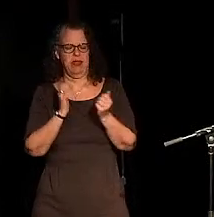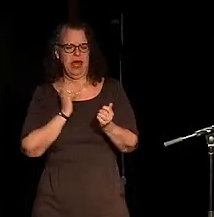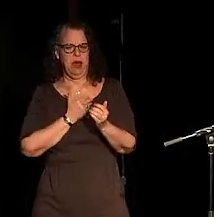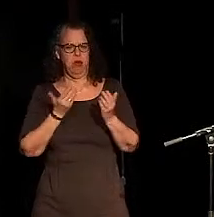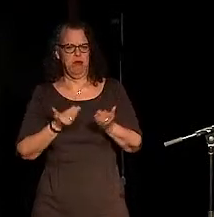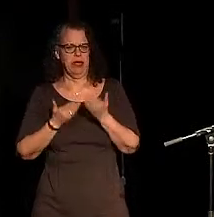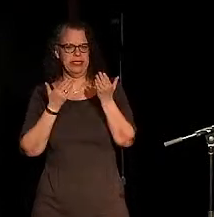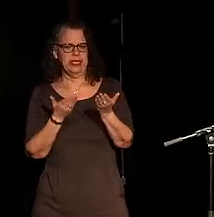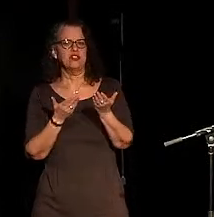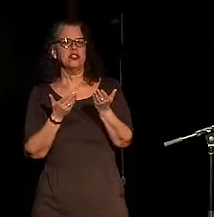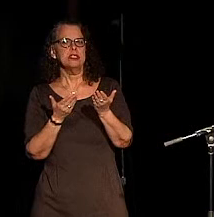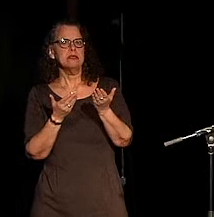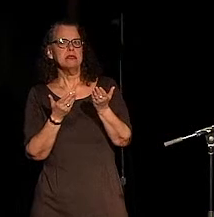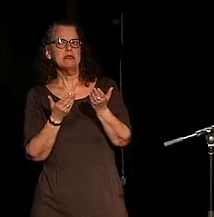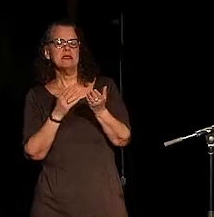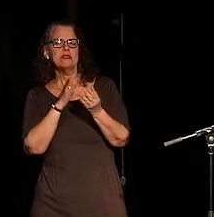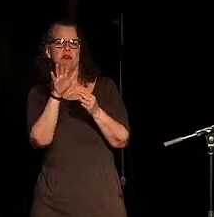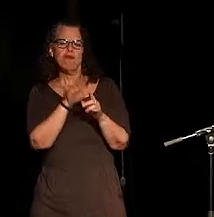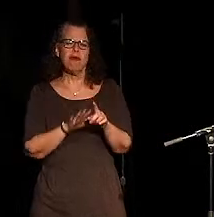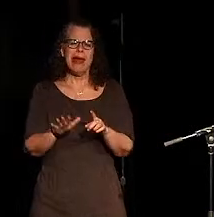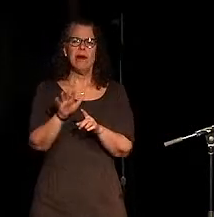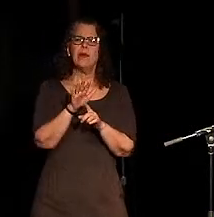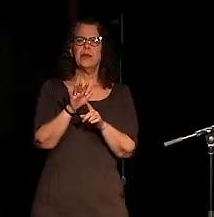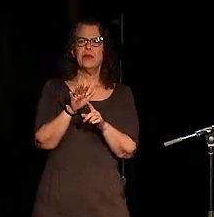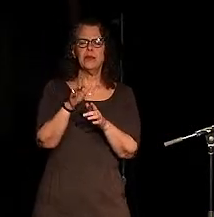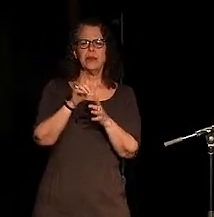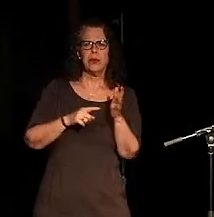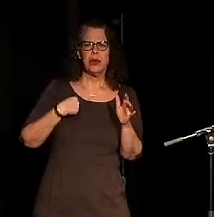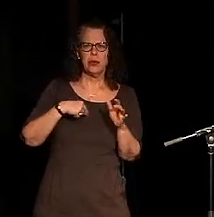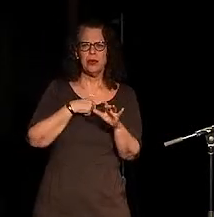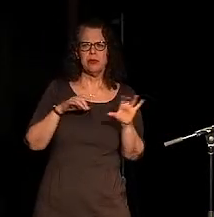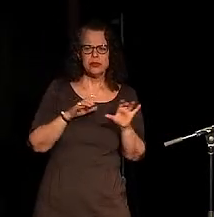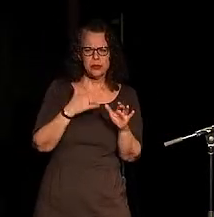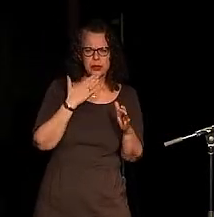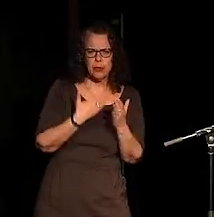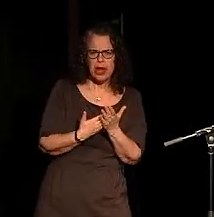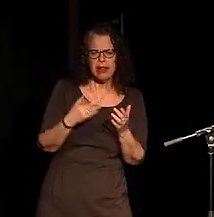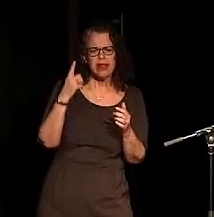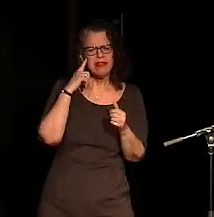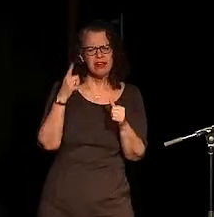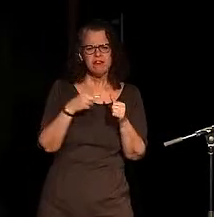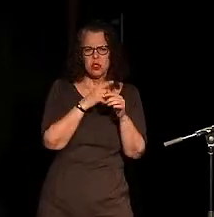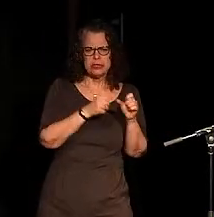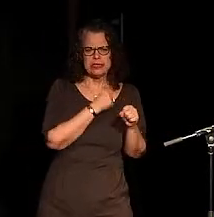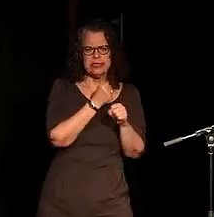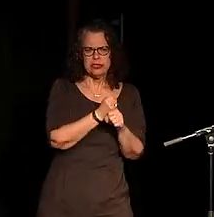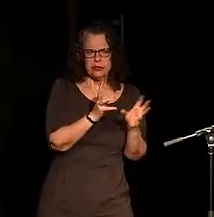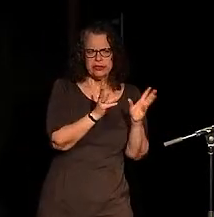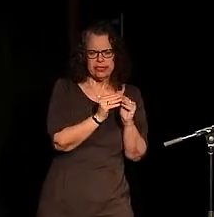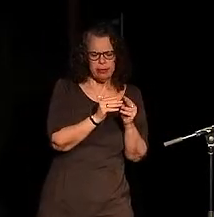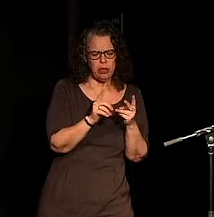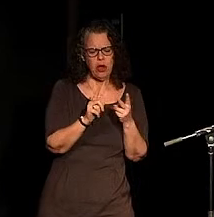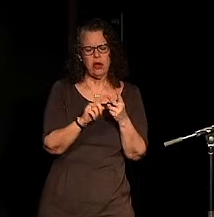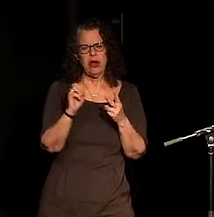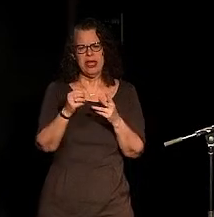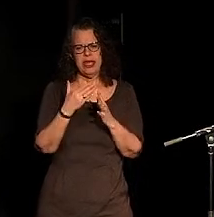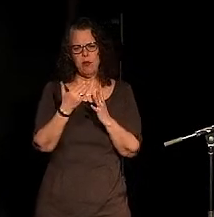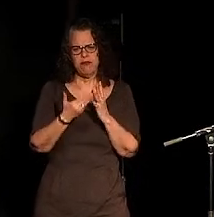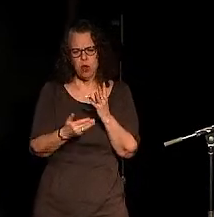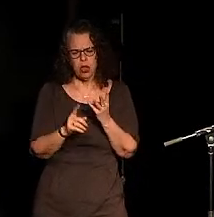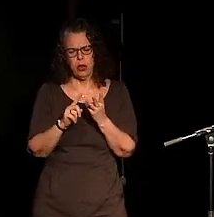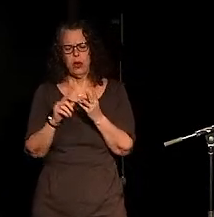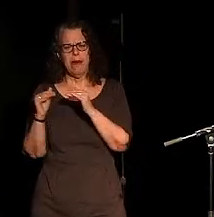recommendations around, again, the things we've been doing well. I think first year seminar with its use of e-portfolio and peer